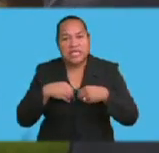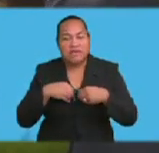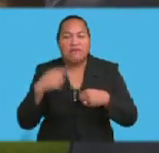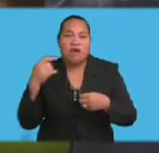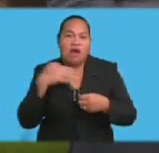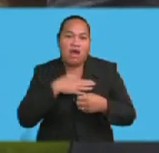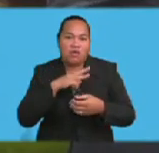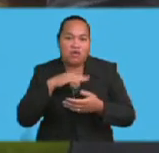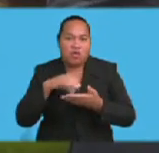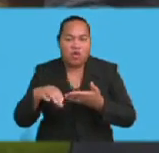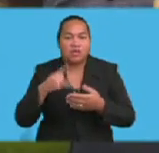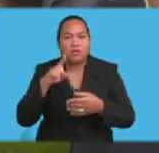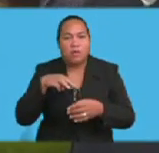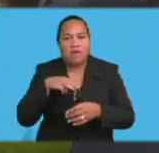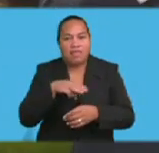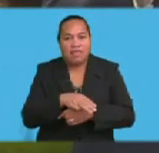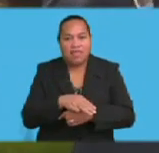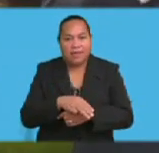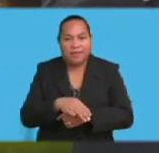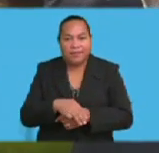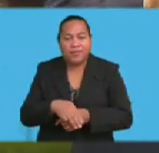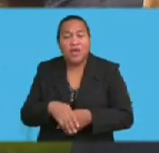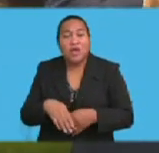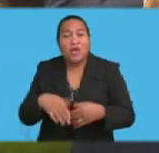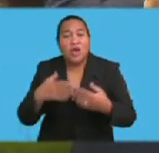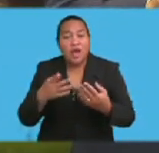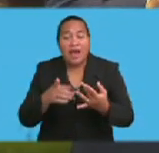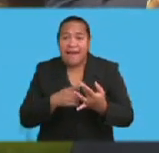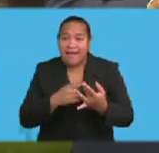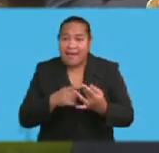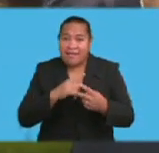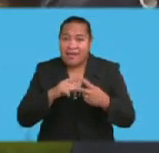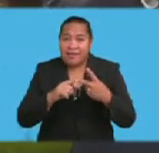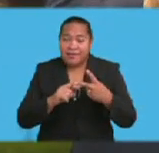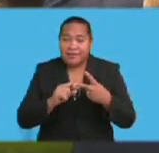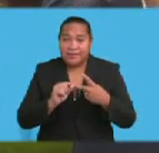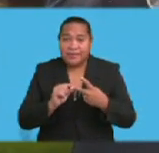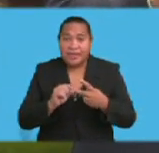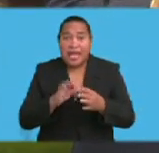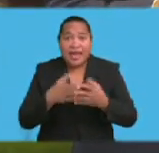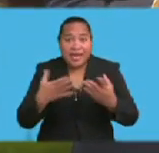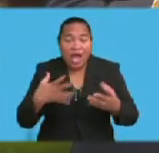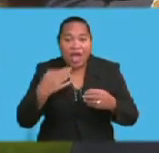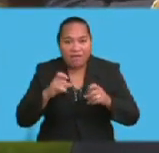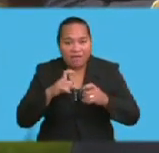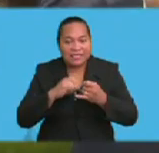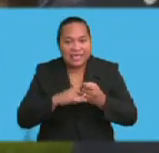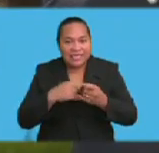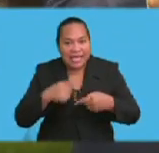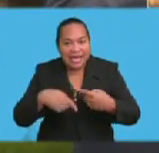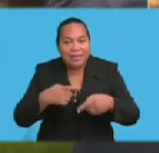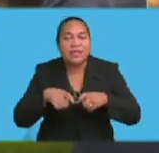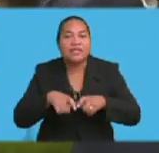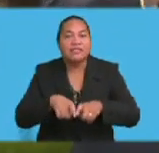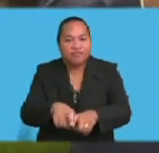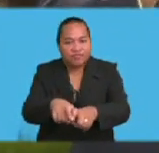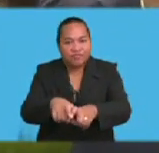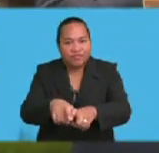actually, Madam Speaker, fix up. And Madam Speaker, the other point of course is that we now have sustainability of the funds, and